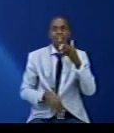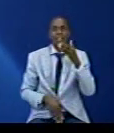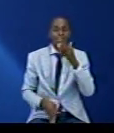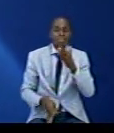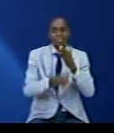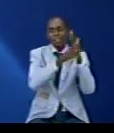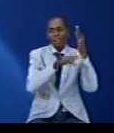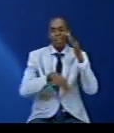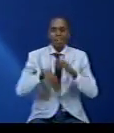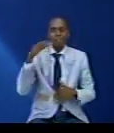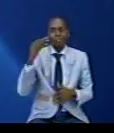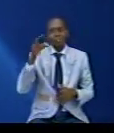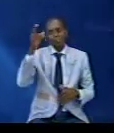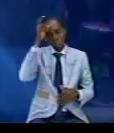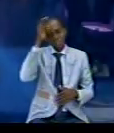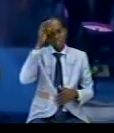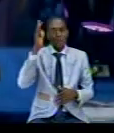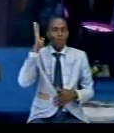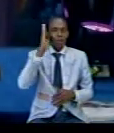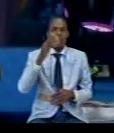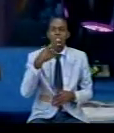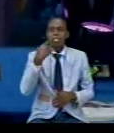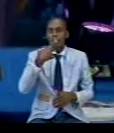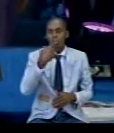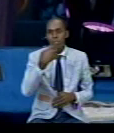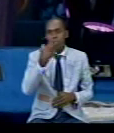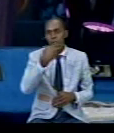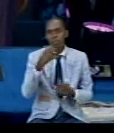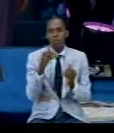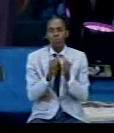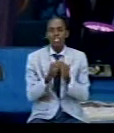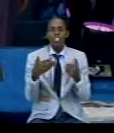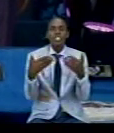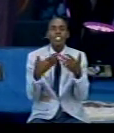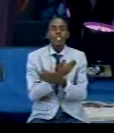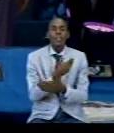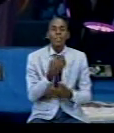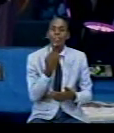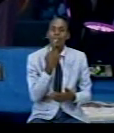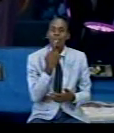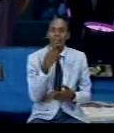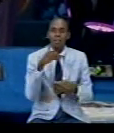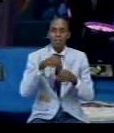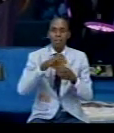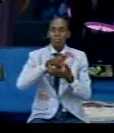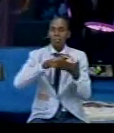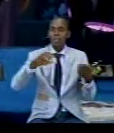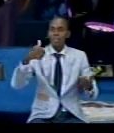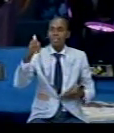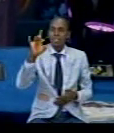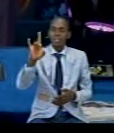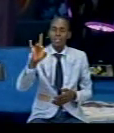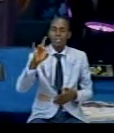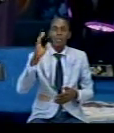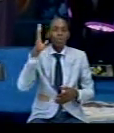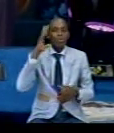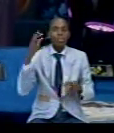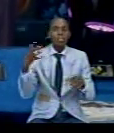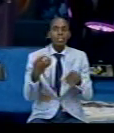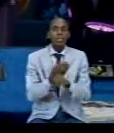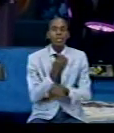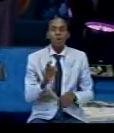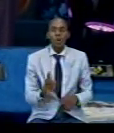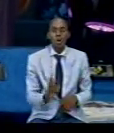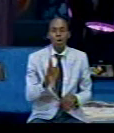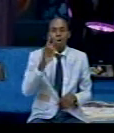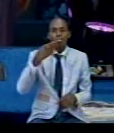speak with new tongues. Verse 18, they shall take up serpents, that means take them up and throw